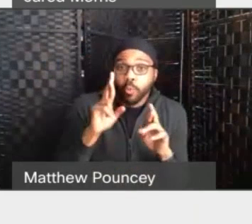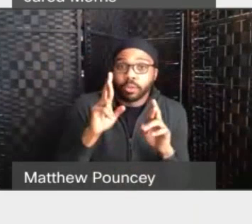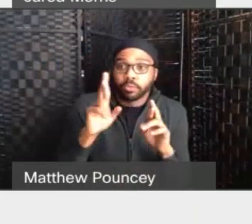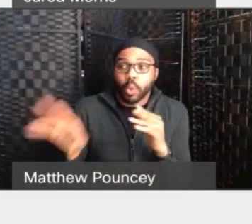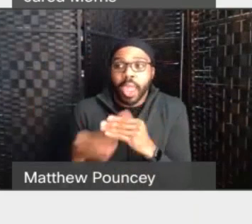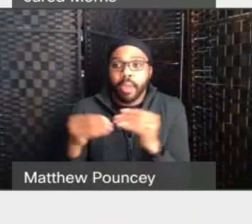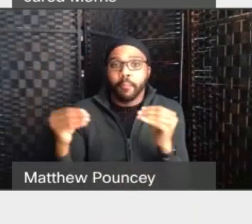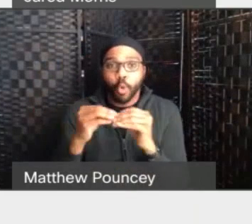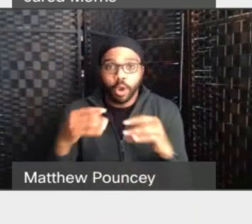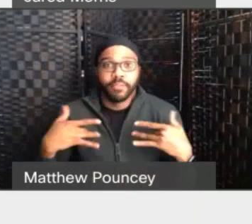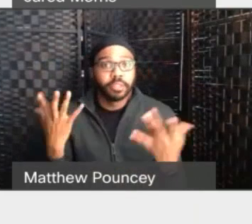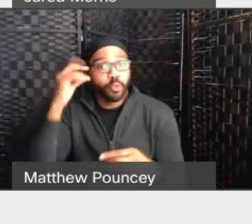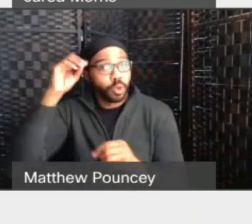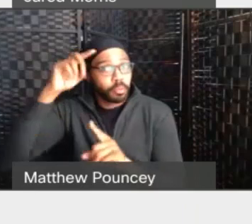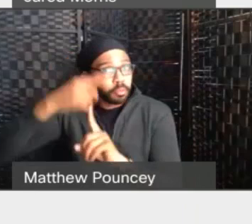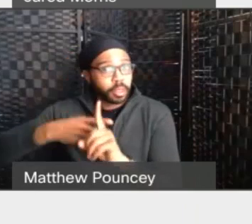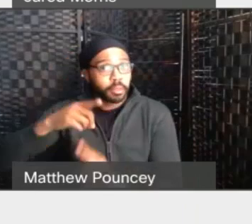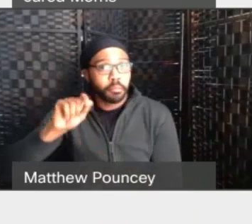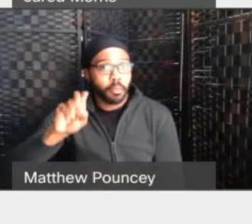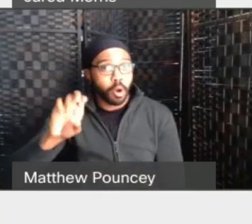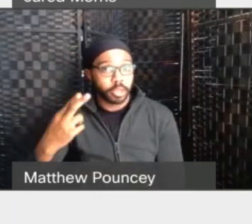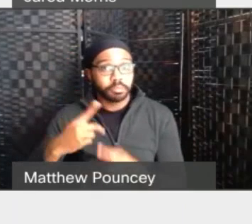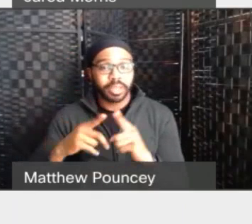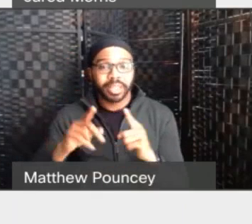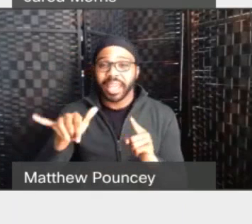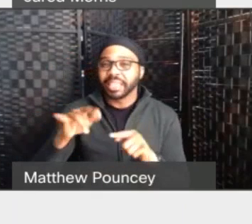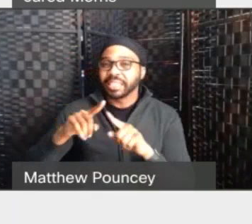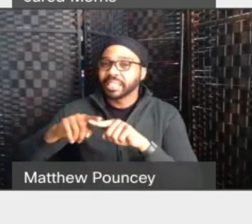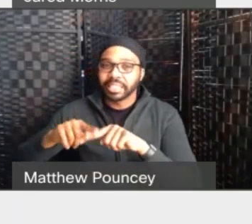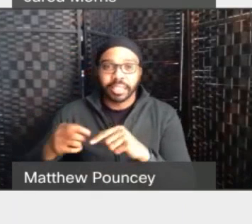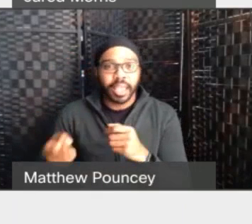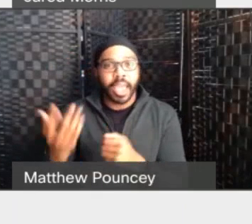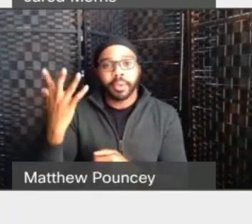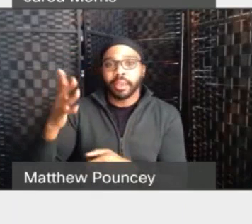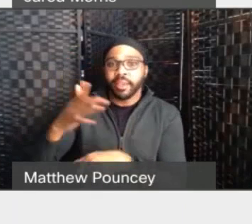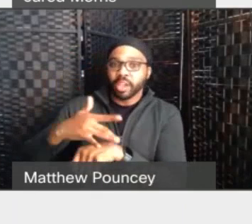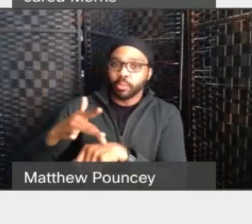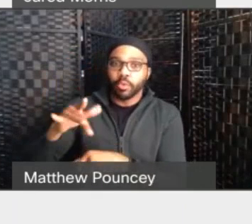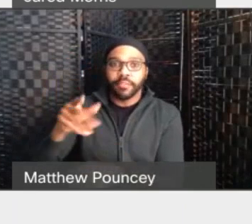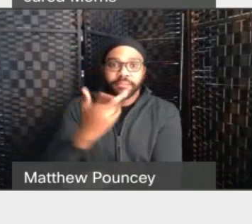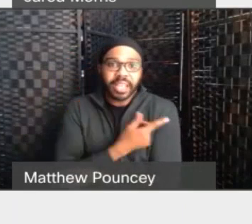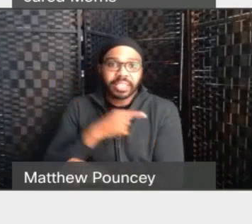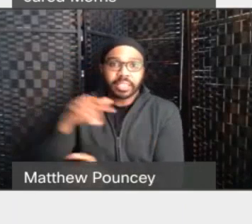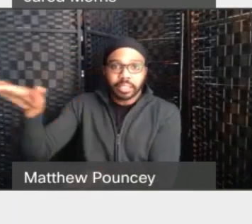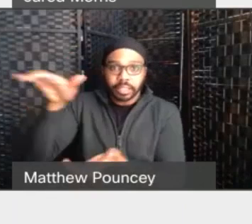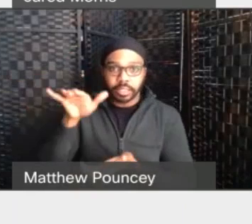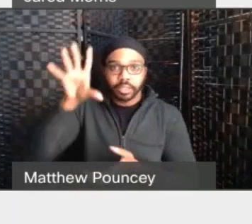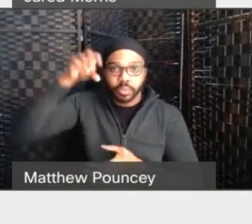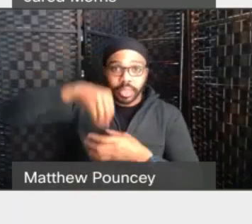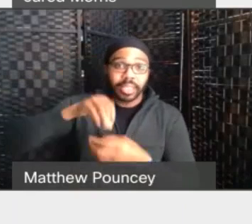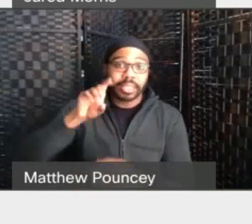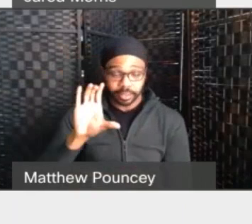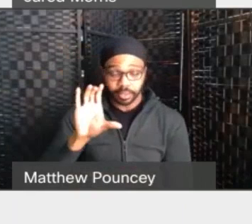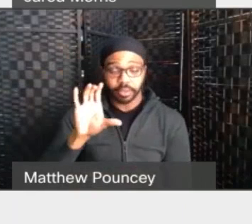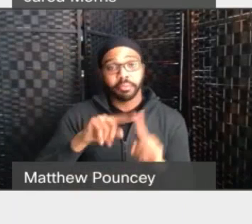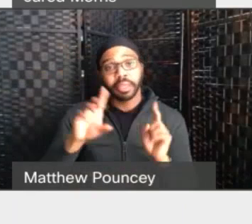in March, and all of that is sort of conditioned on the amount of vaccine that comes into the district. But DC Health,